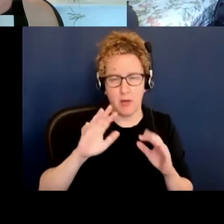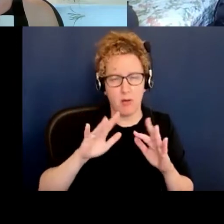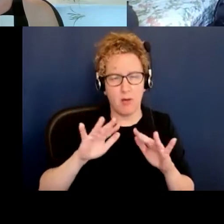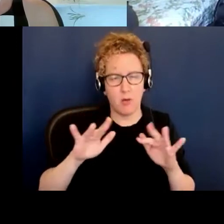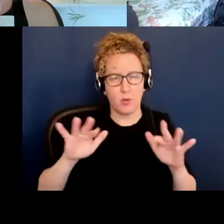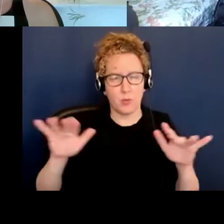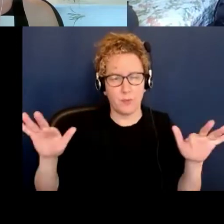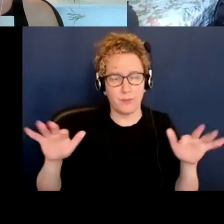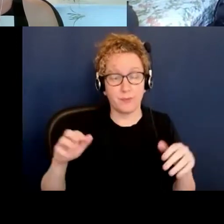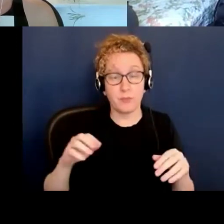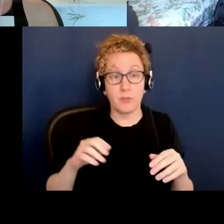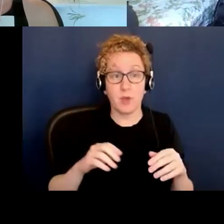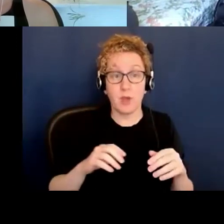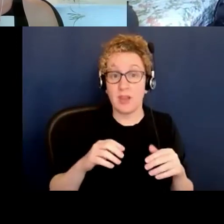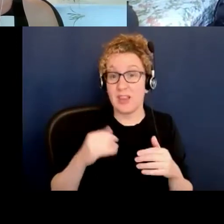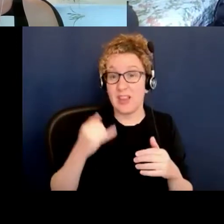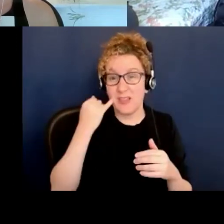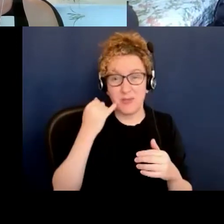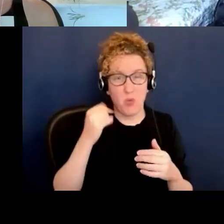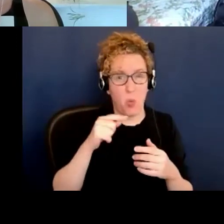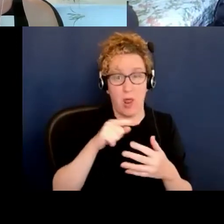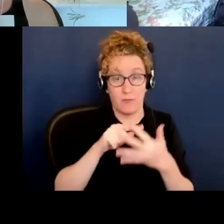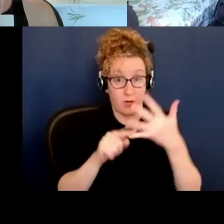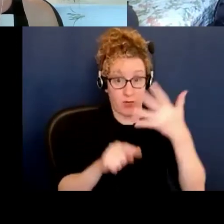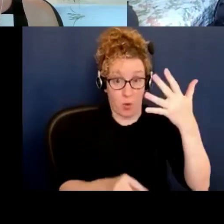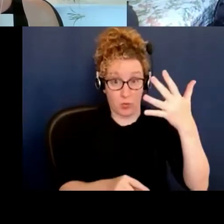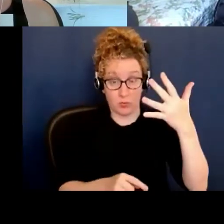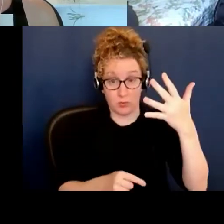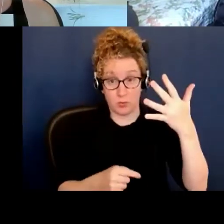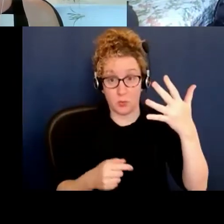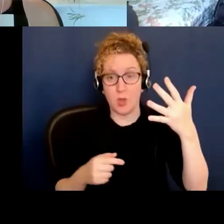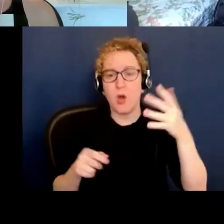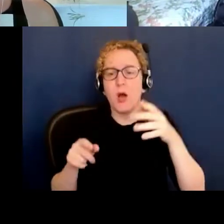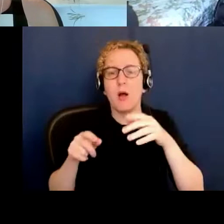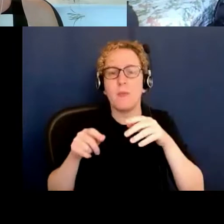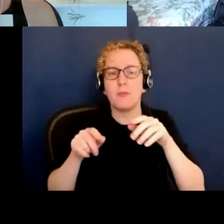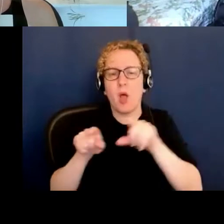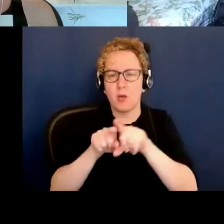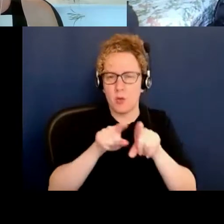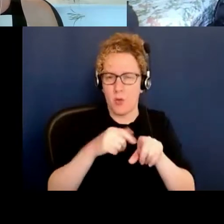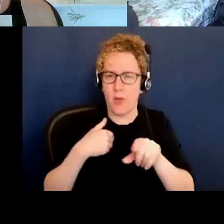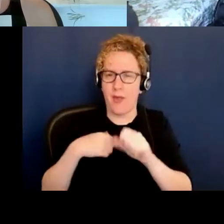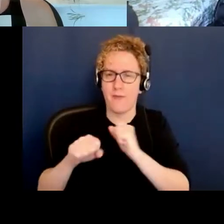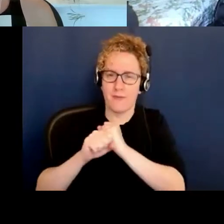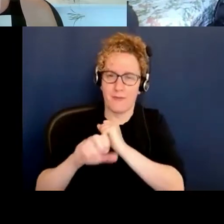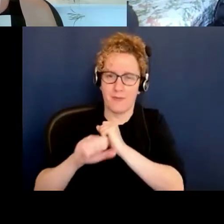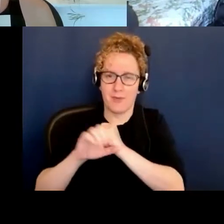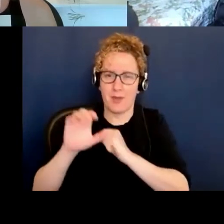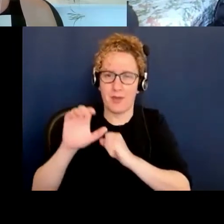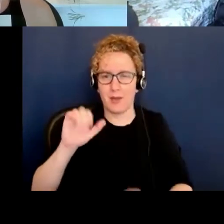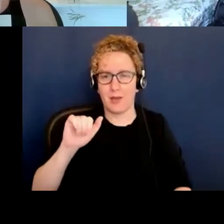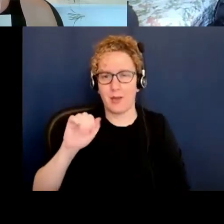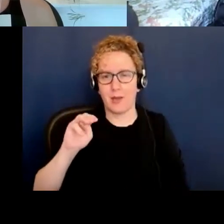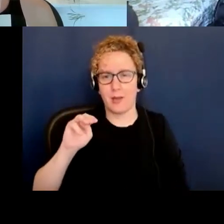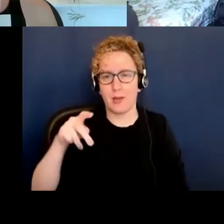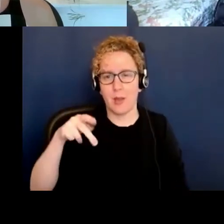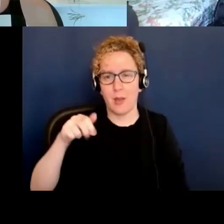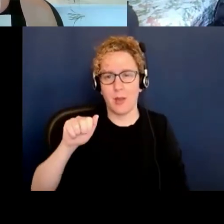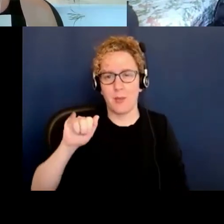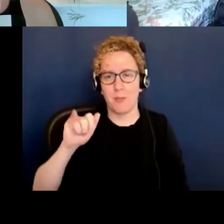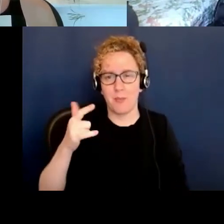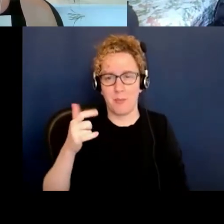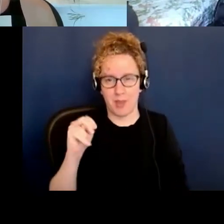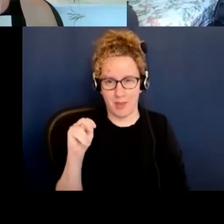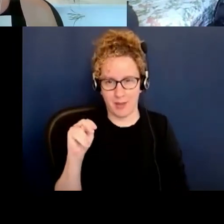it's a publication, podcast, we also have campaigns. So we target maybe